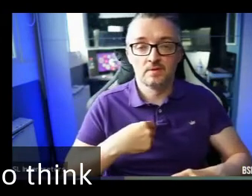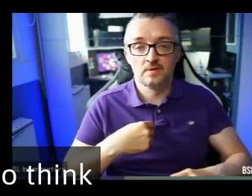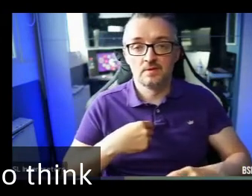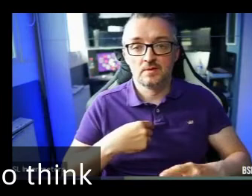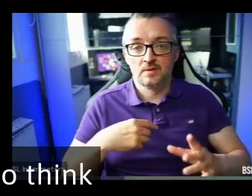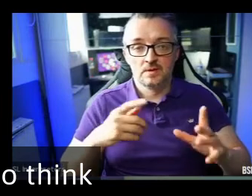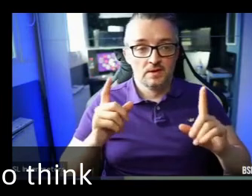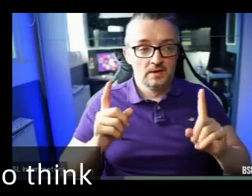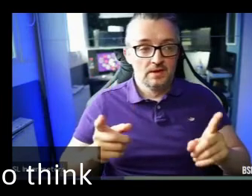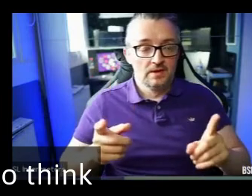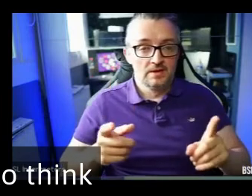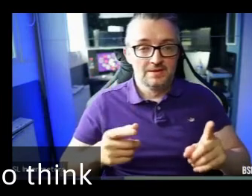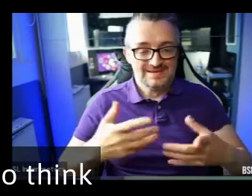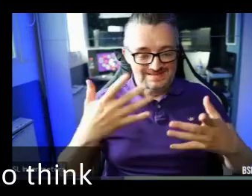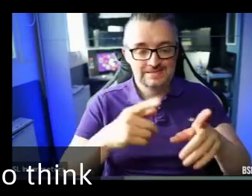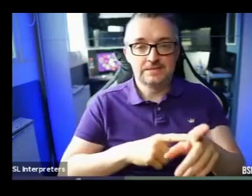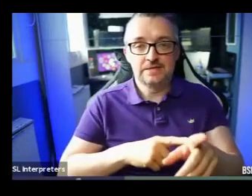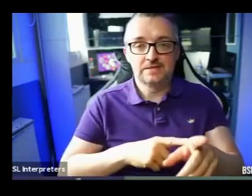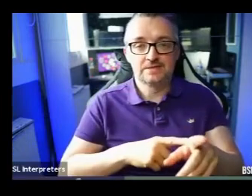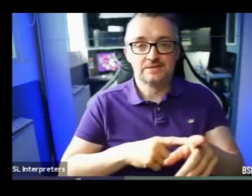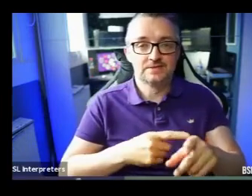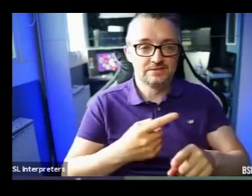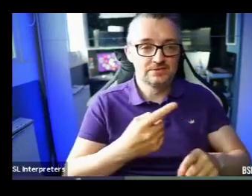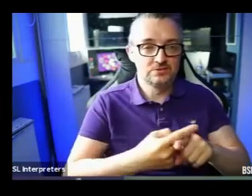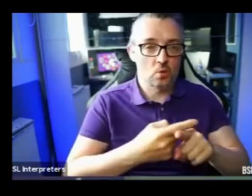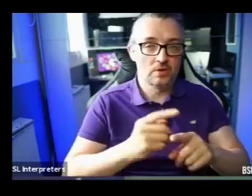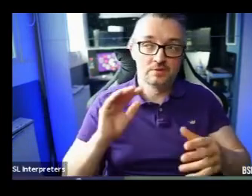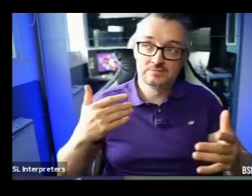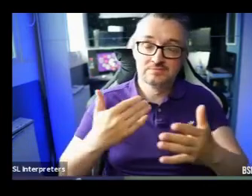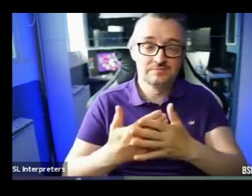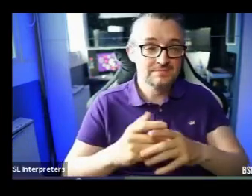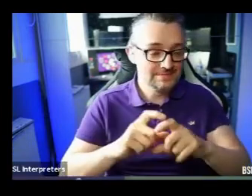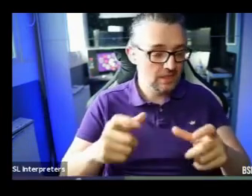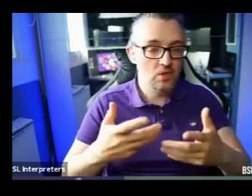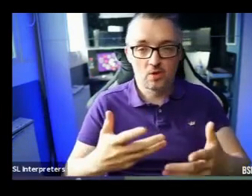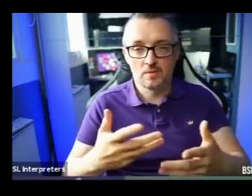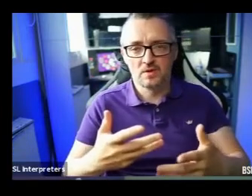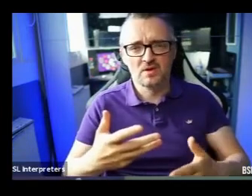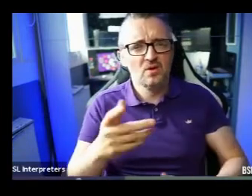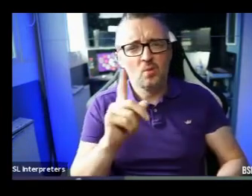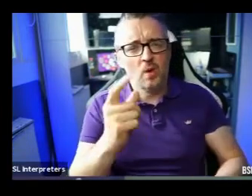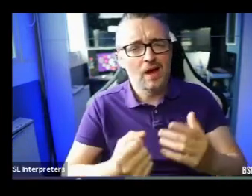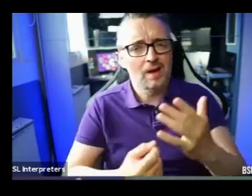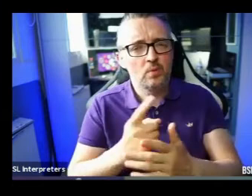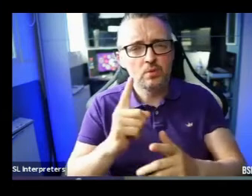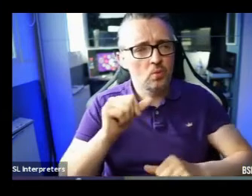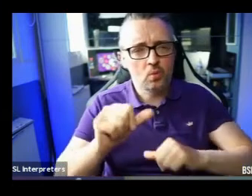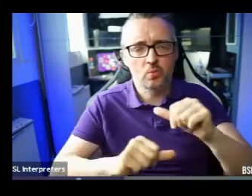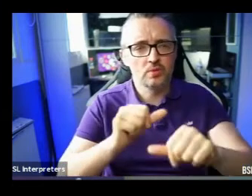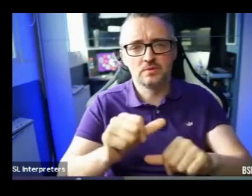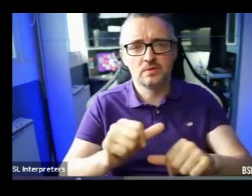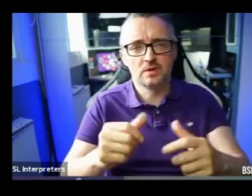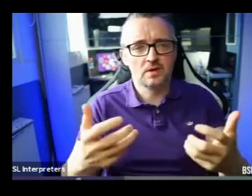we still find ourselves talking after 10 years of what I've just described. So what's happening